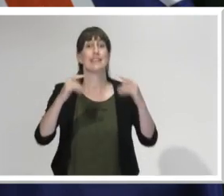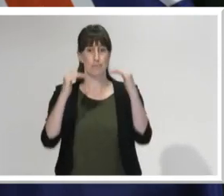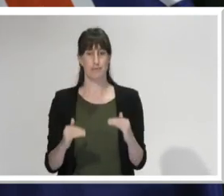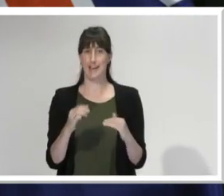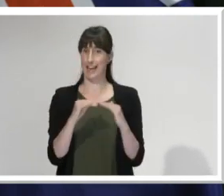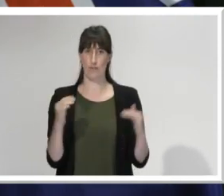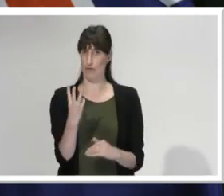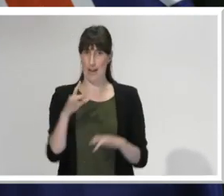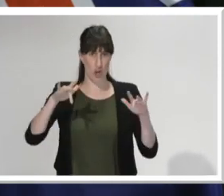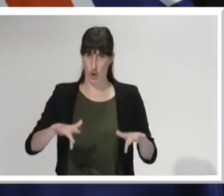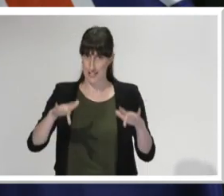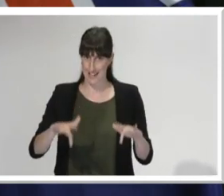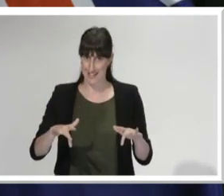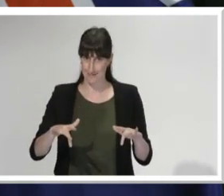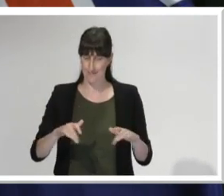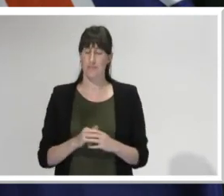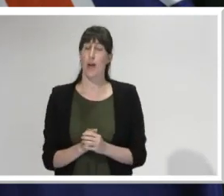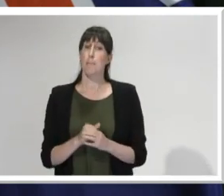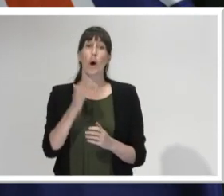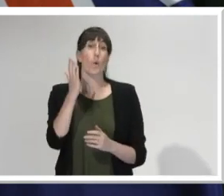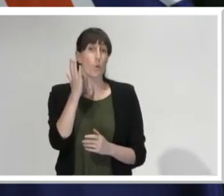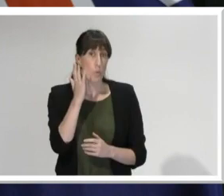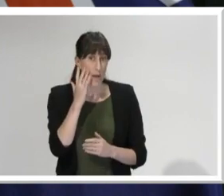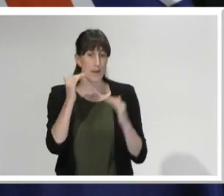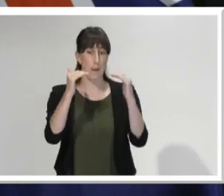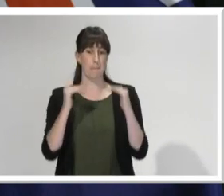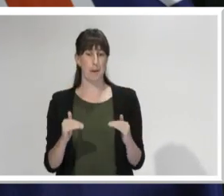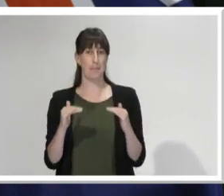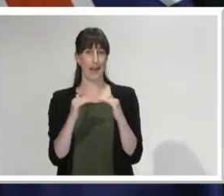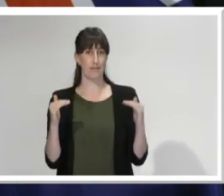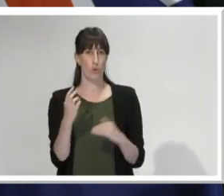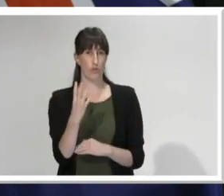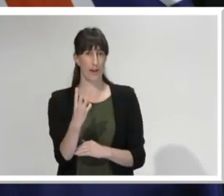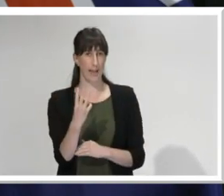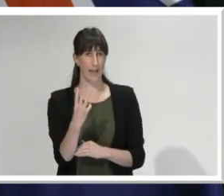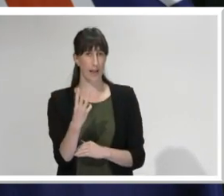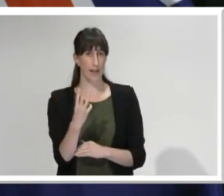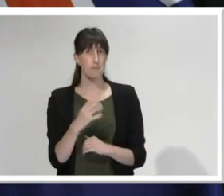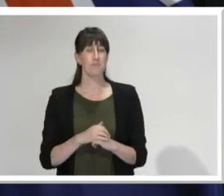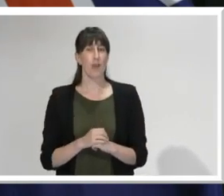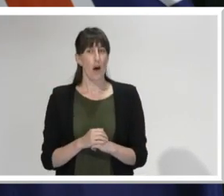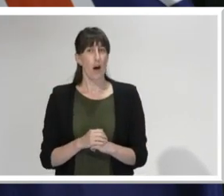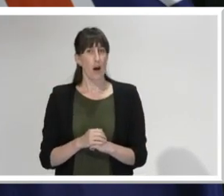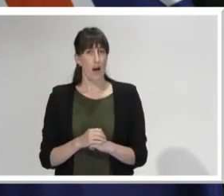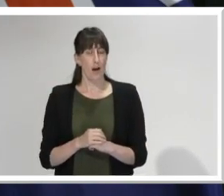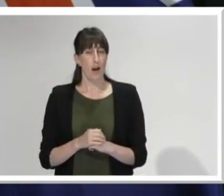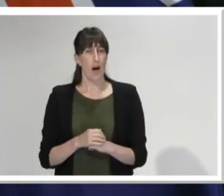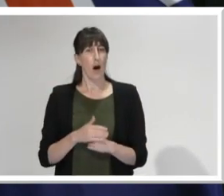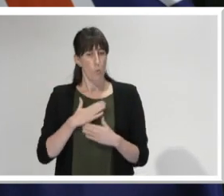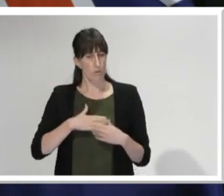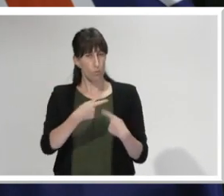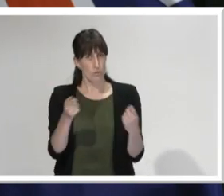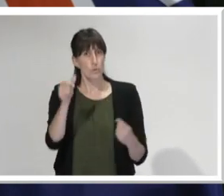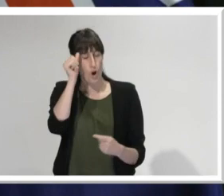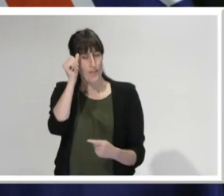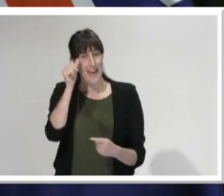decision though, we want to do it with enough confidence that we won't be moving back in the short term or the near term into